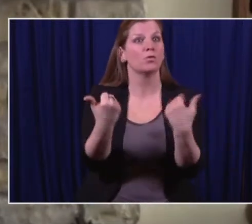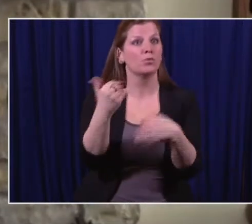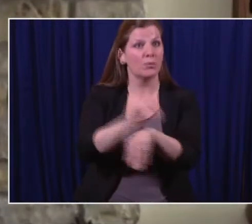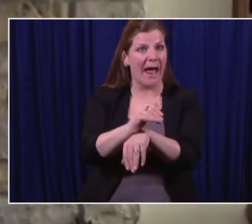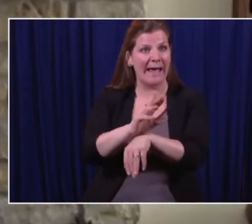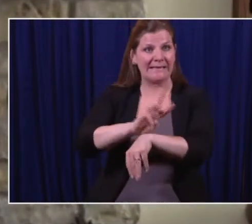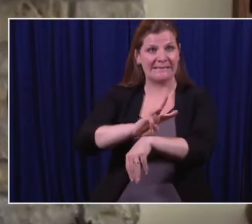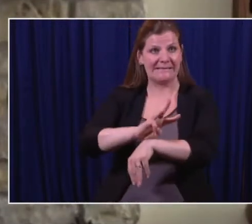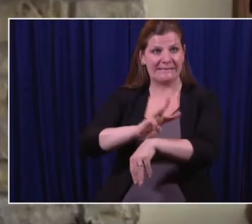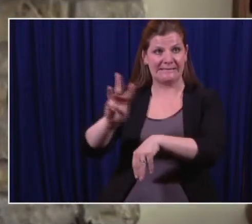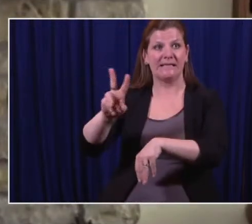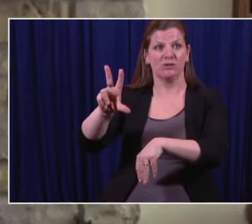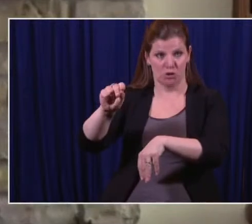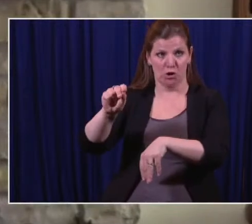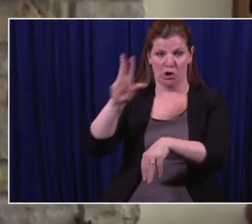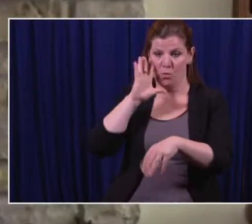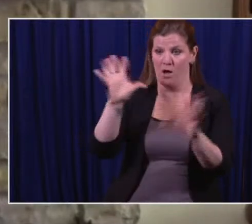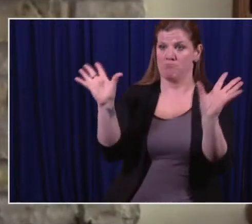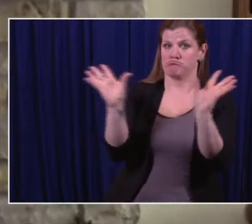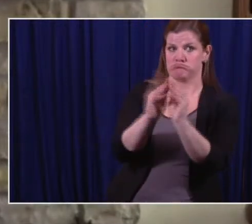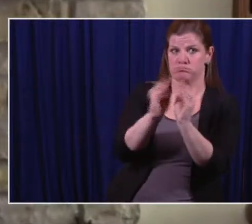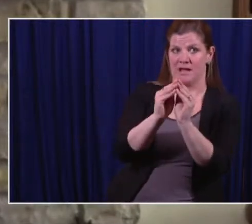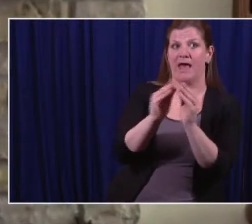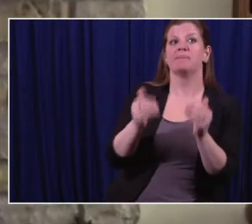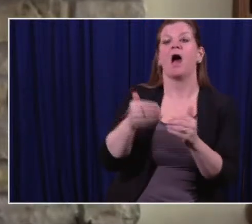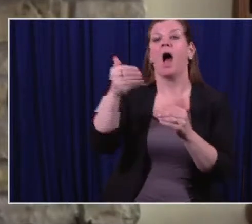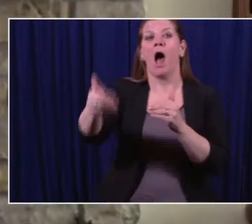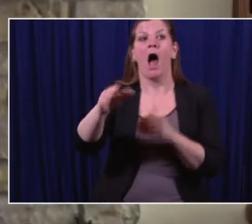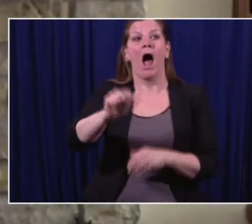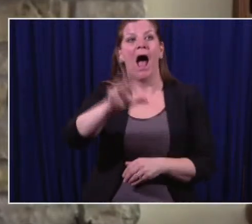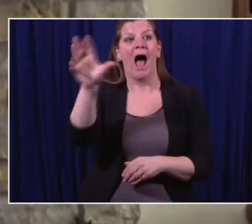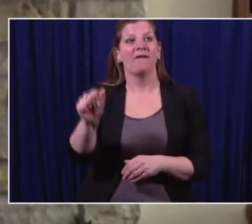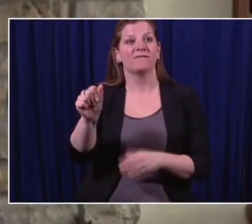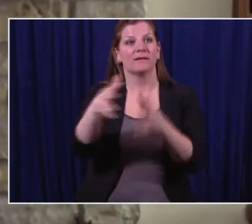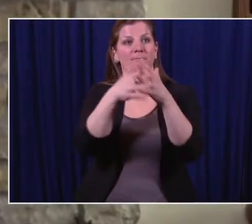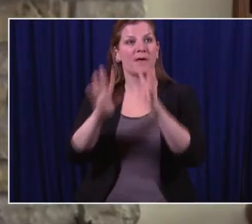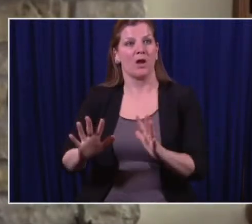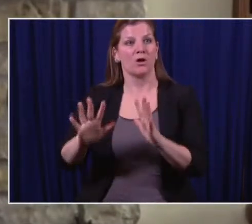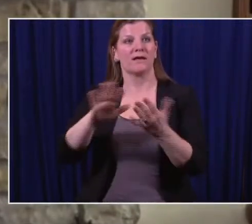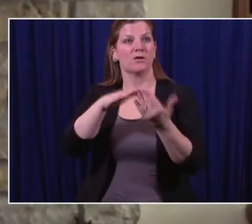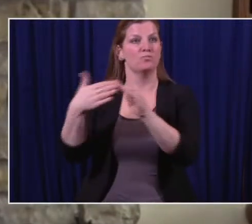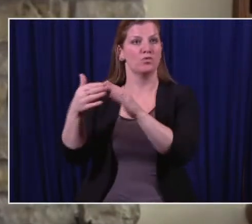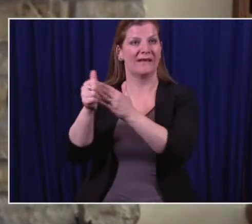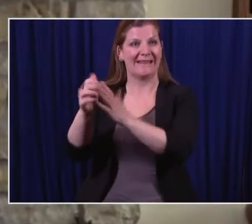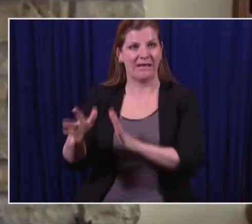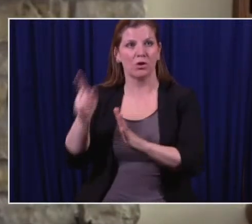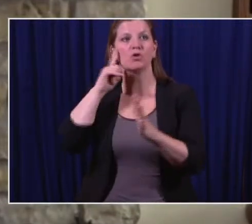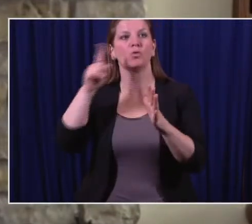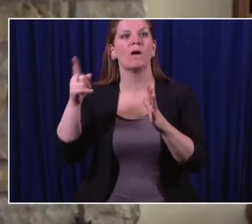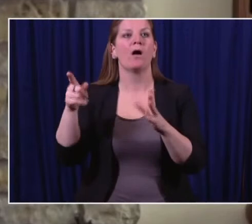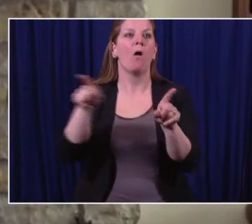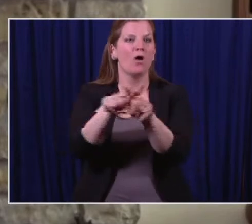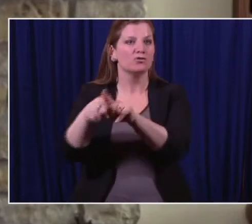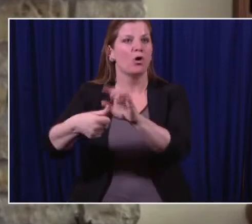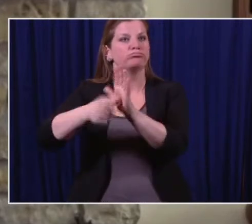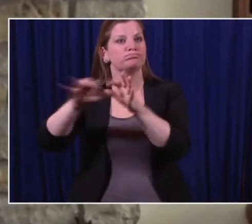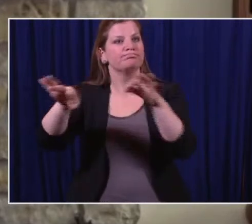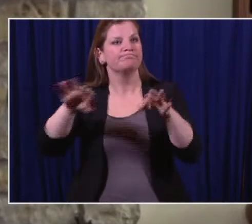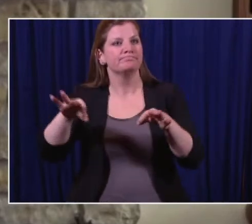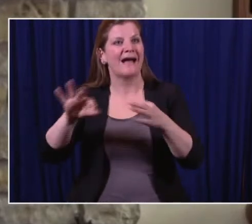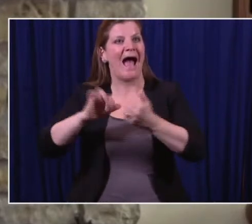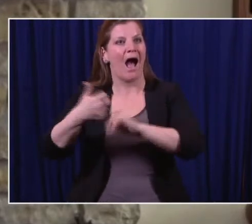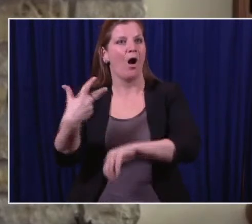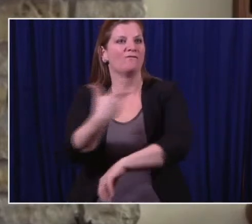by African-American community and medical leaders about the safety of the COVID-19 vaccine.